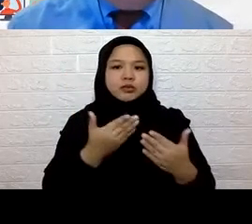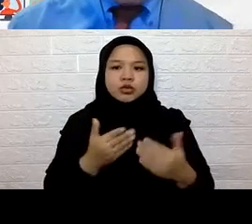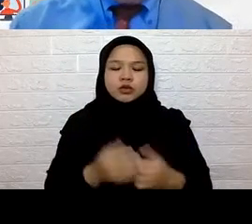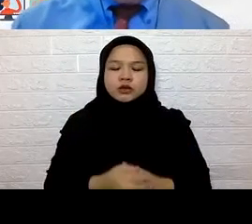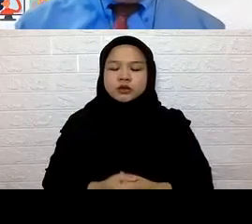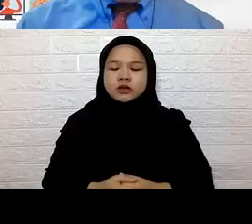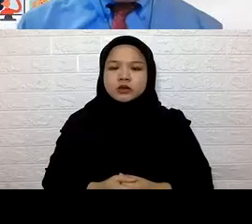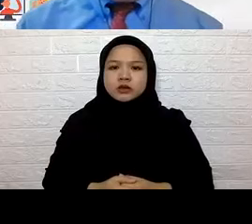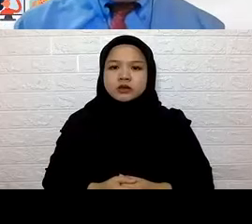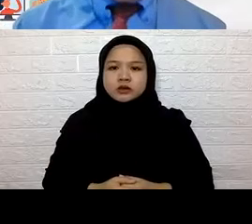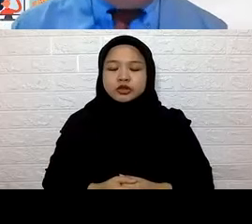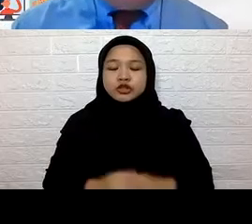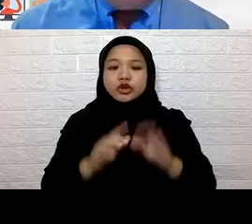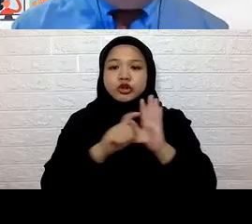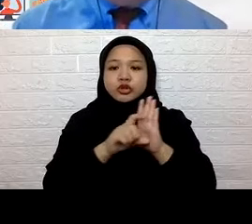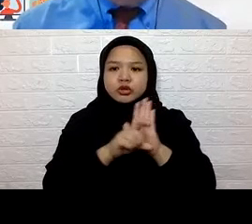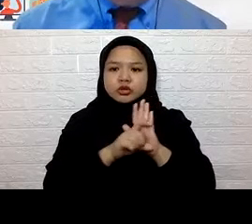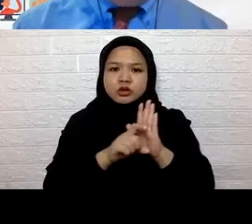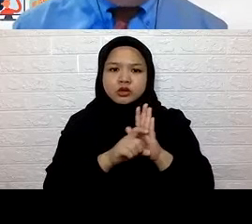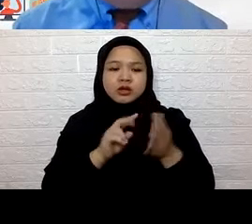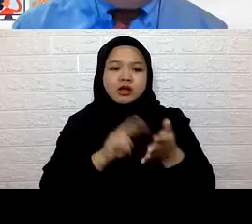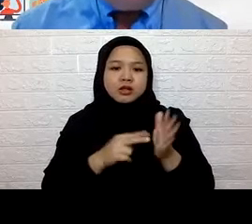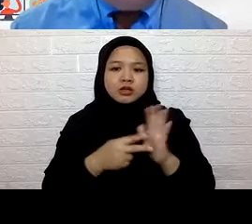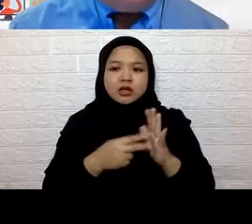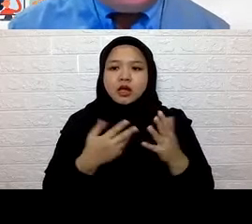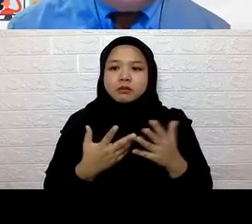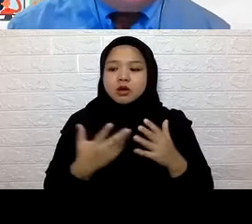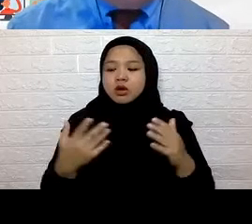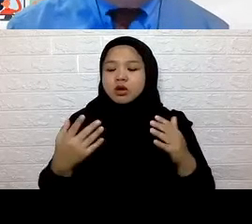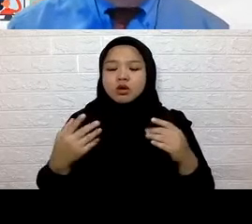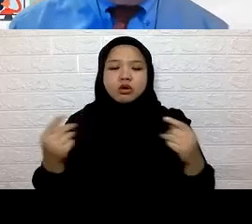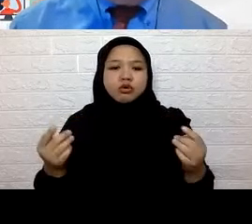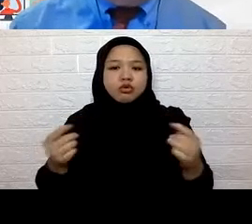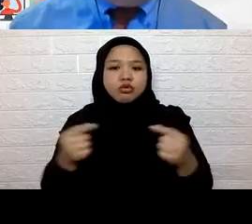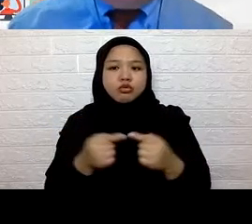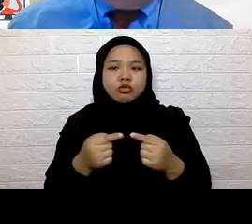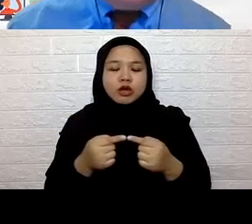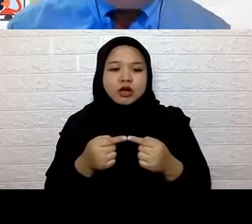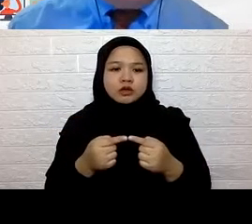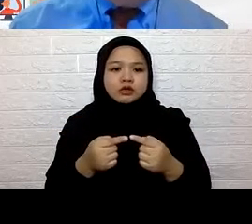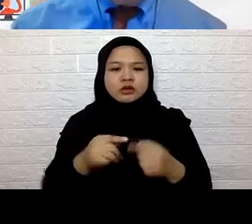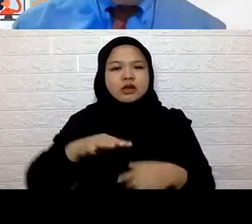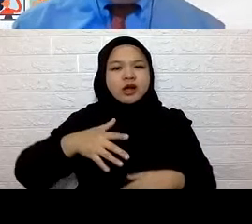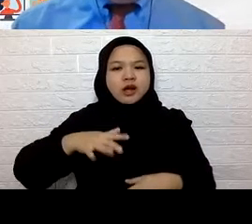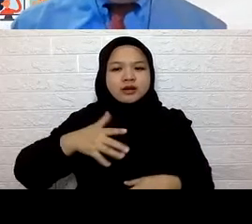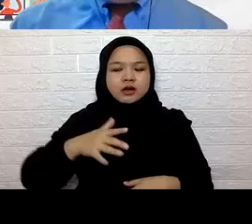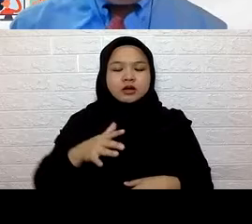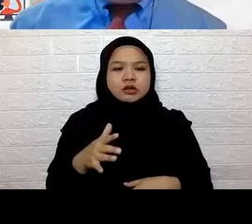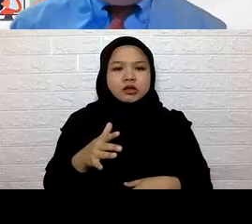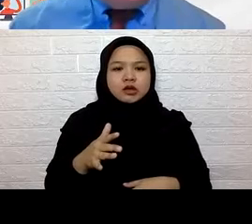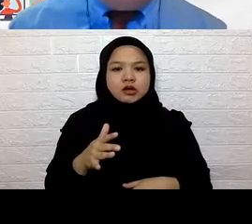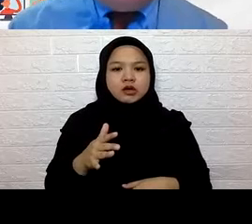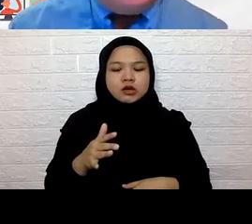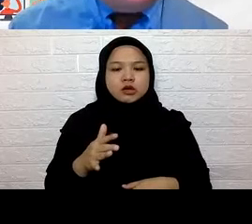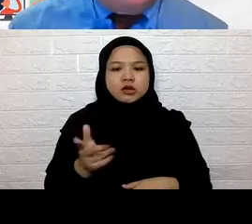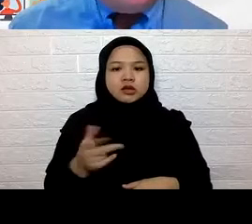mean by relationship? Sometimes professionals are providing services to children and families, and